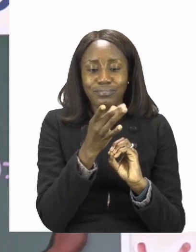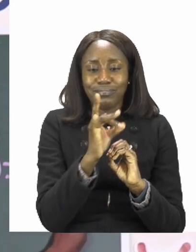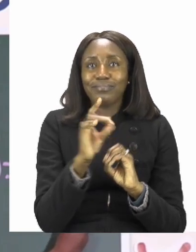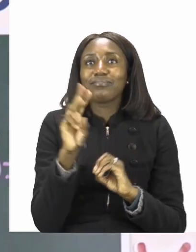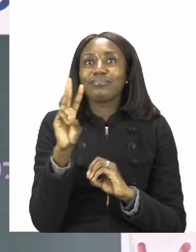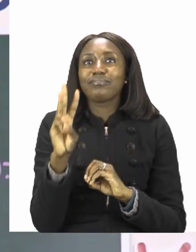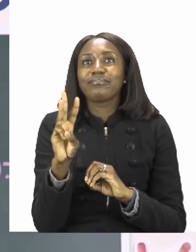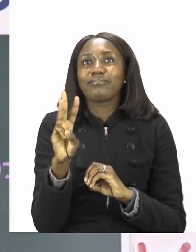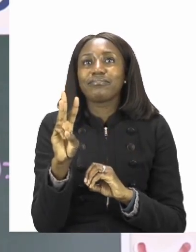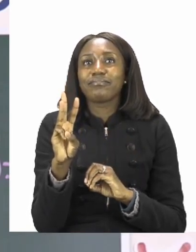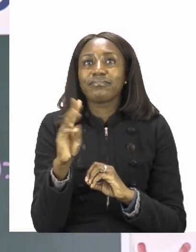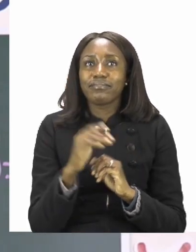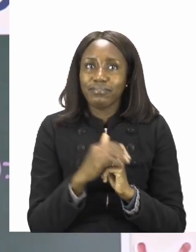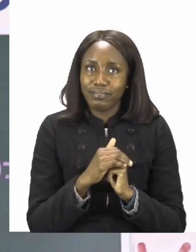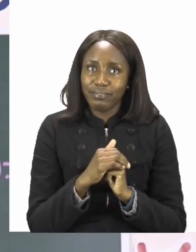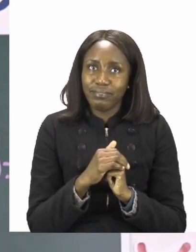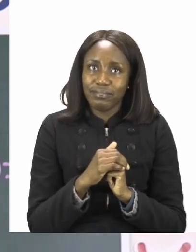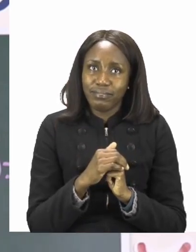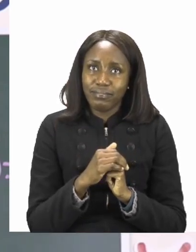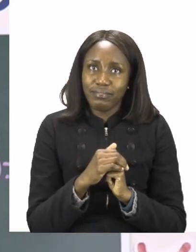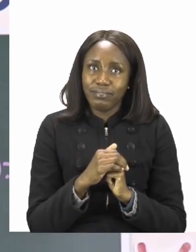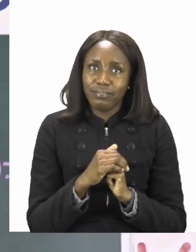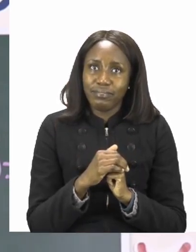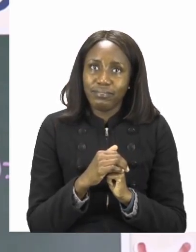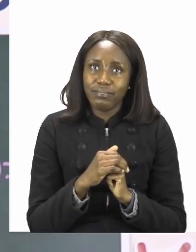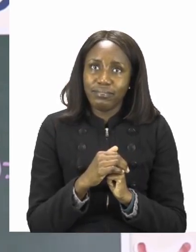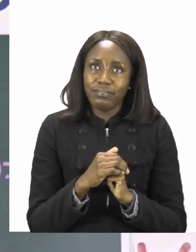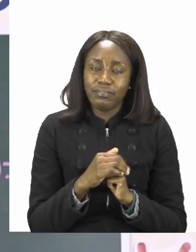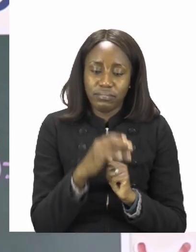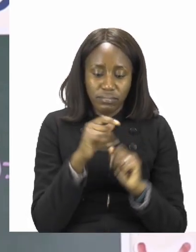83. This now makes our sum say